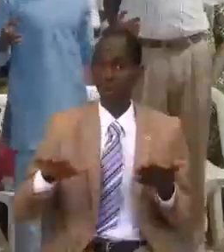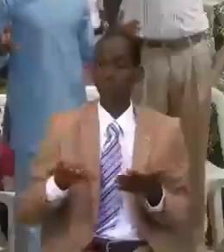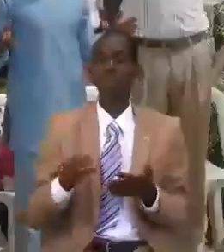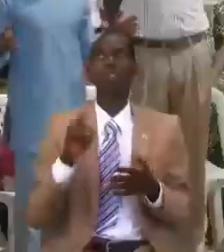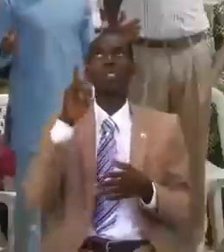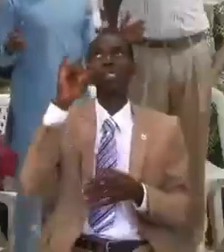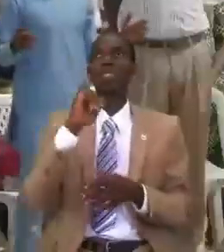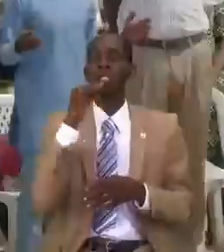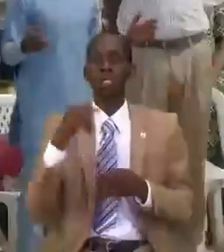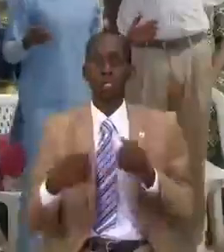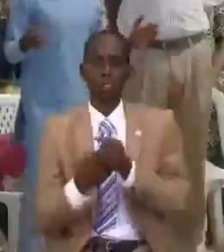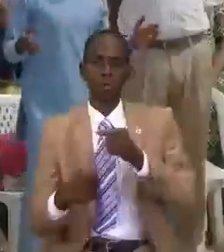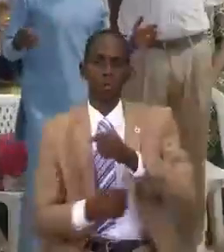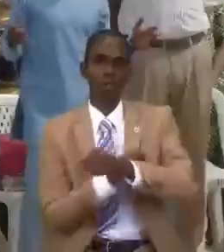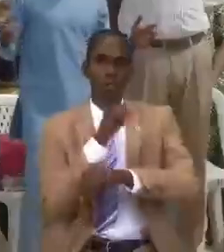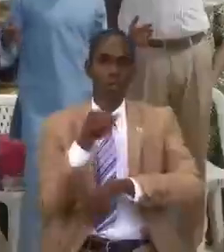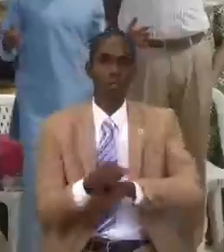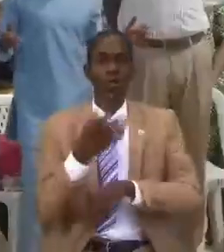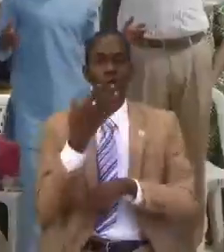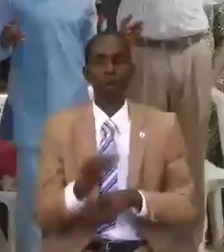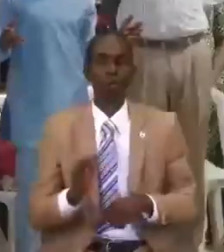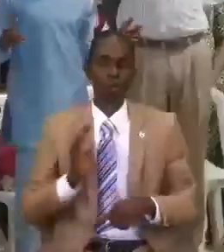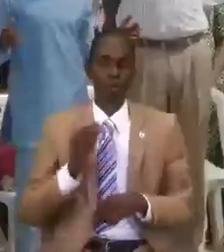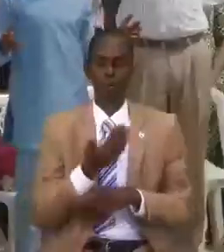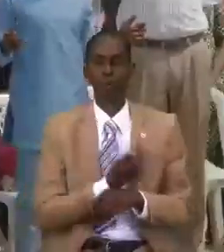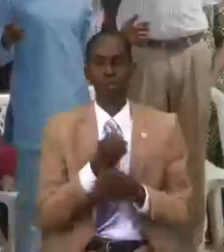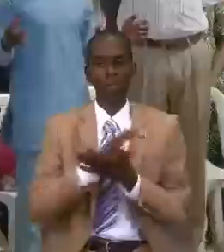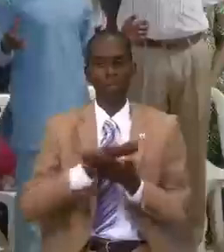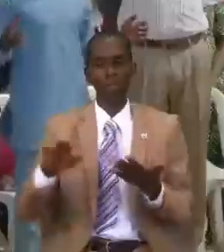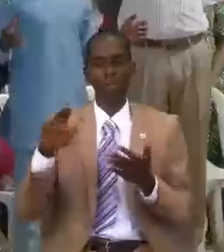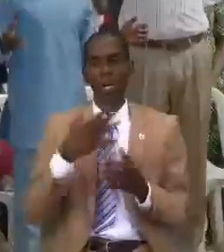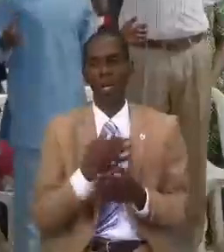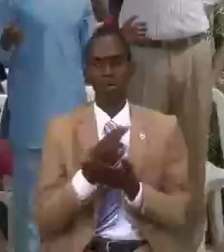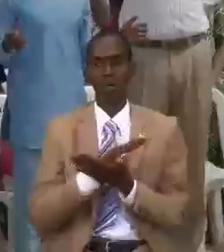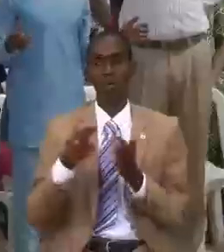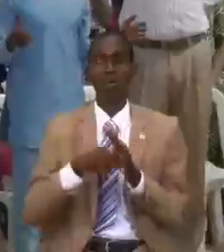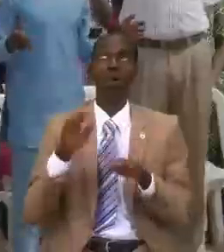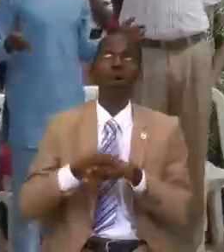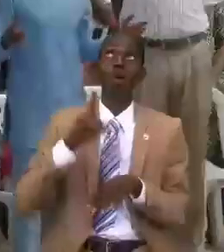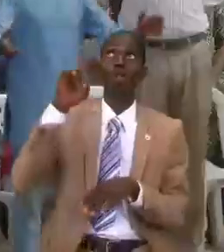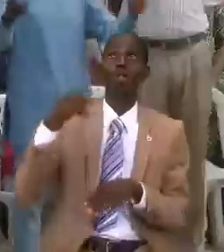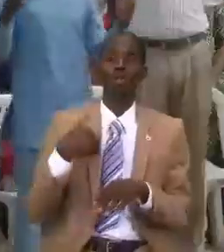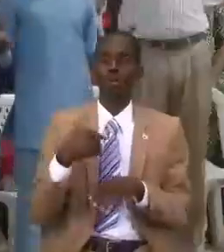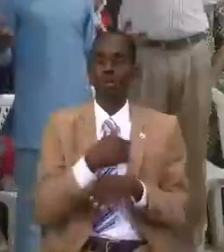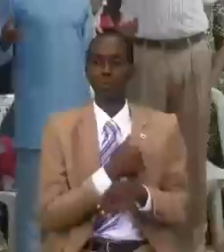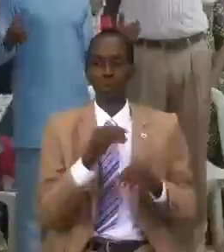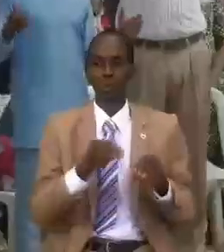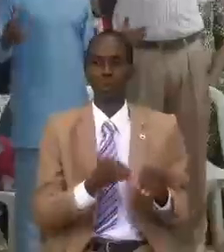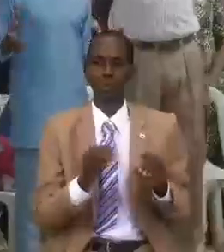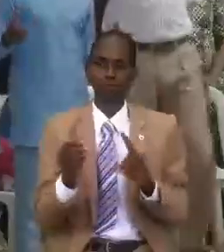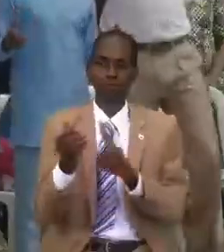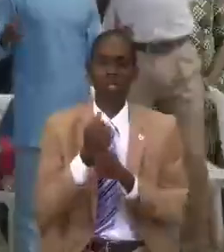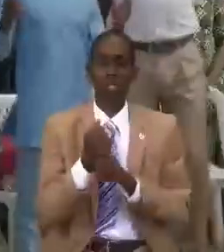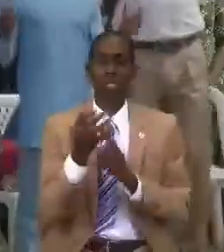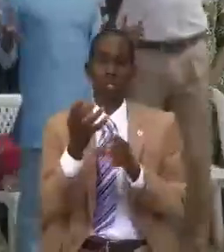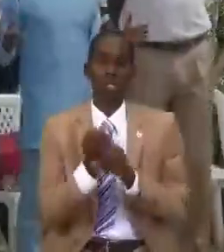and holiness. On him we build the life of sanctification, and we live the life of